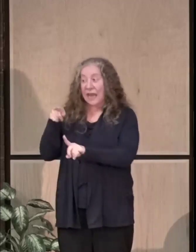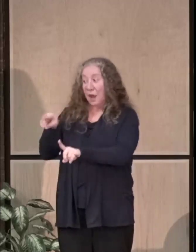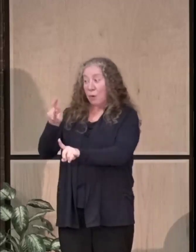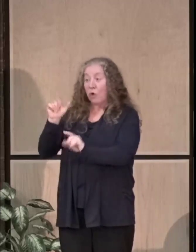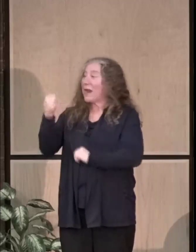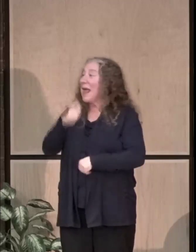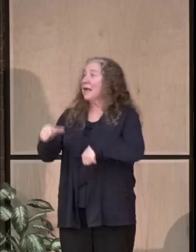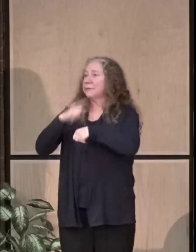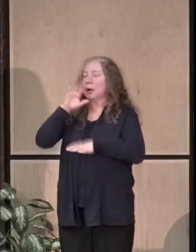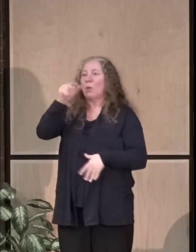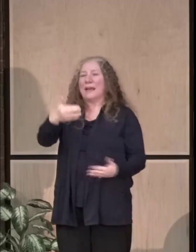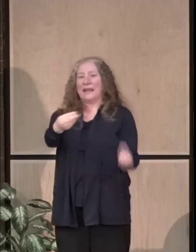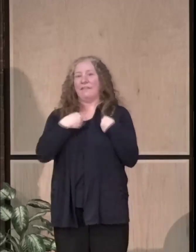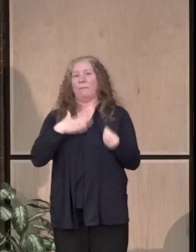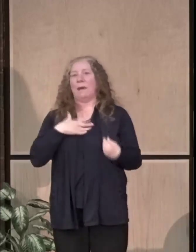Theoretically, yes. Well,